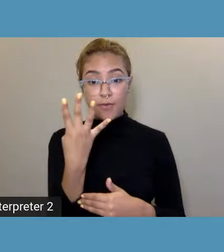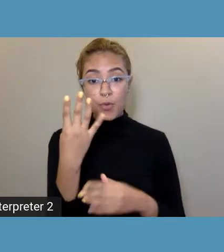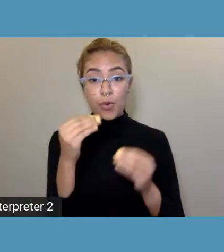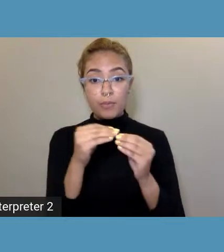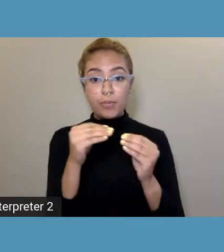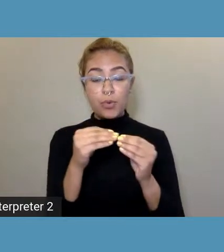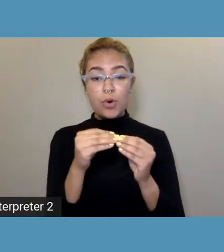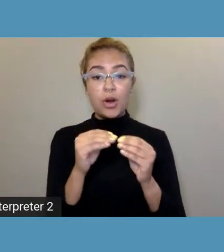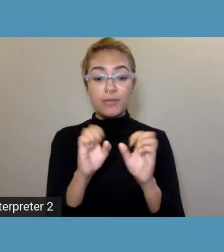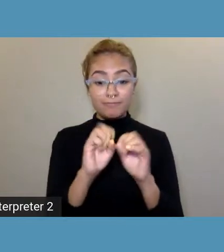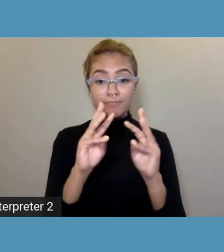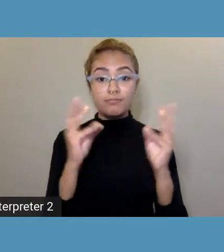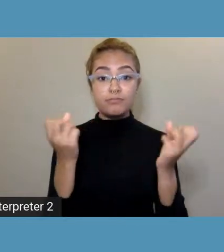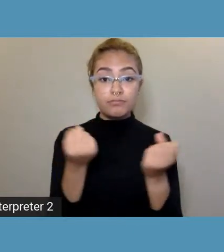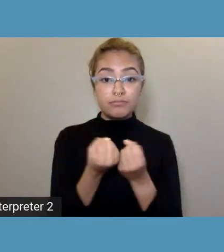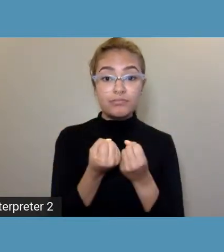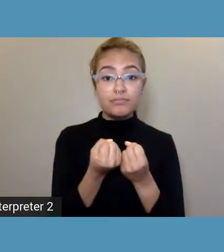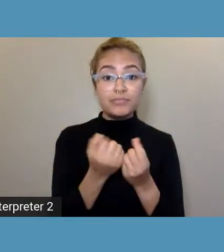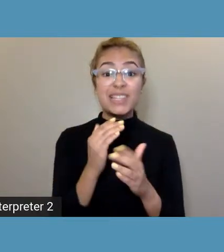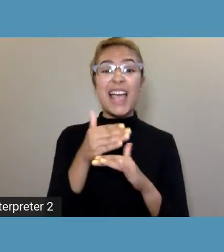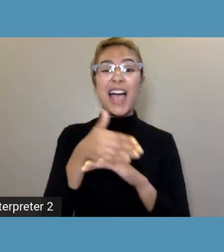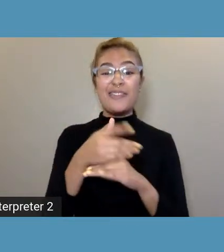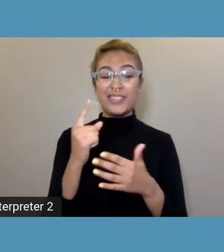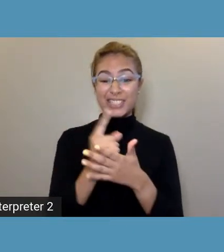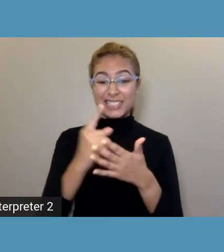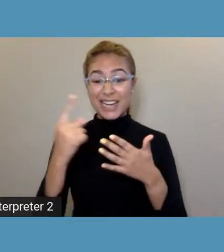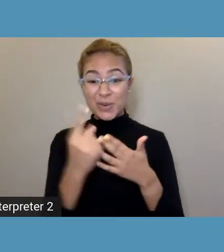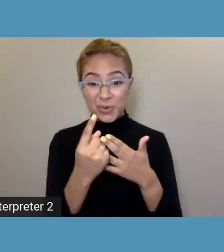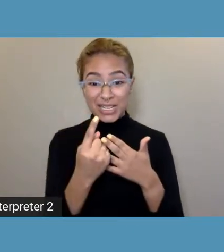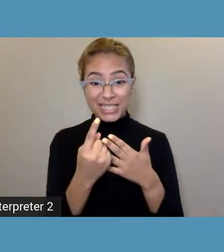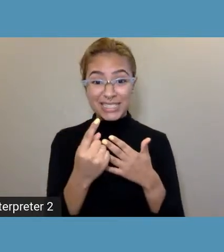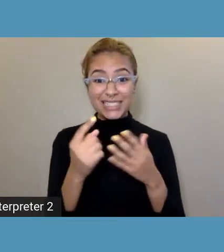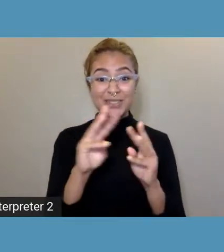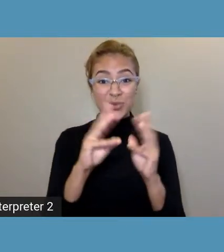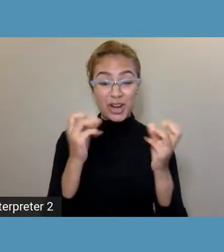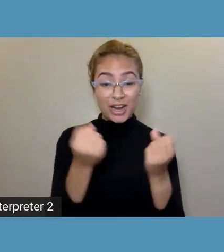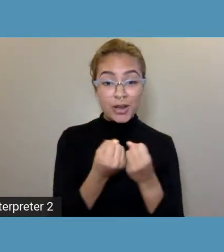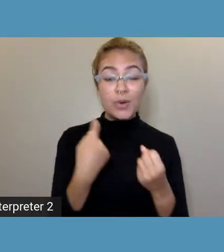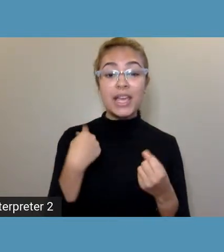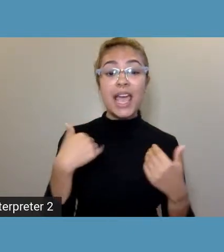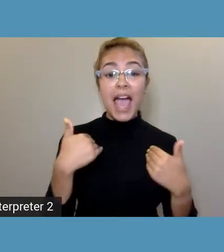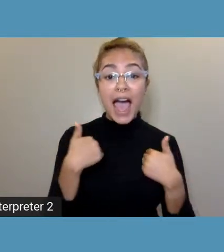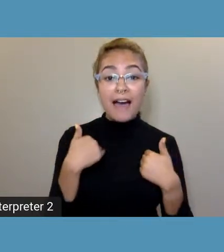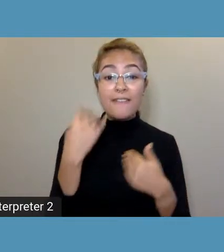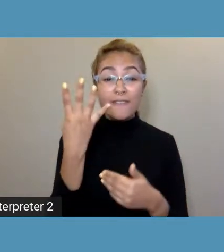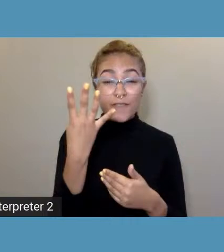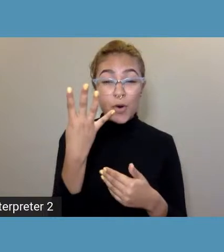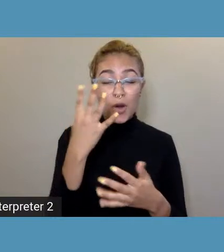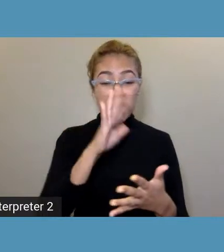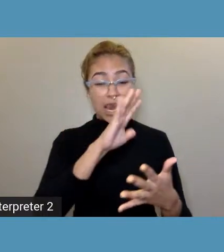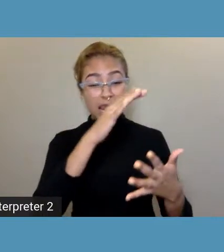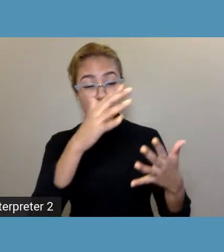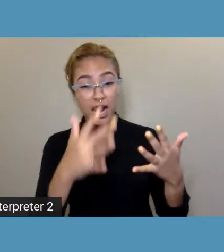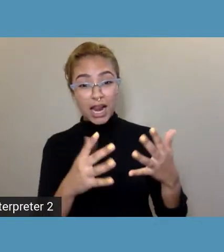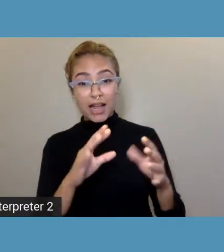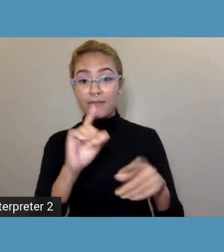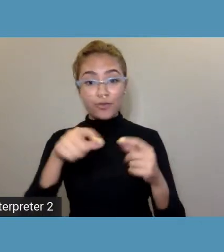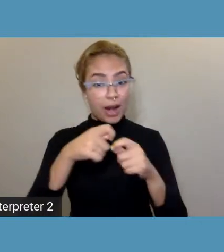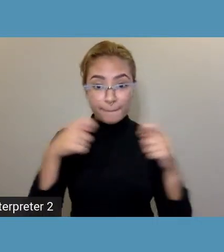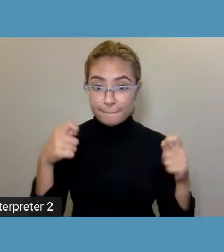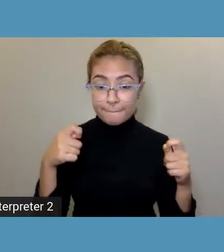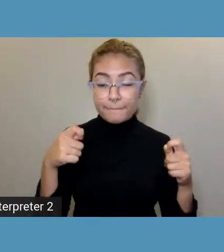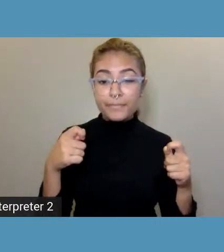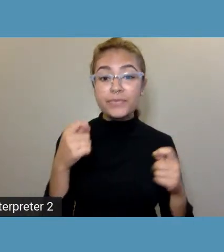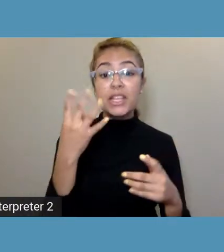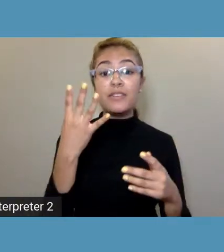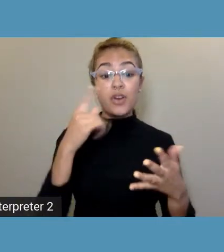sessions. I'm sorry, after next week's session, we'll have our 4 sessions for this module all wrapped up. And those 4